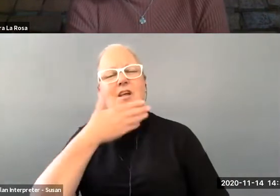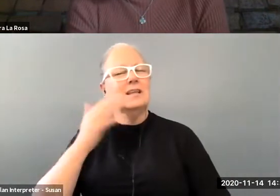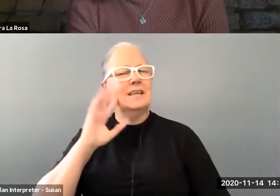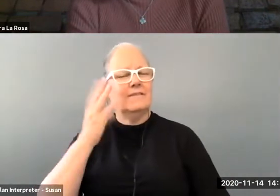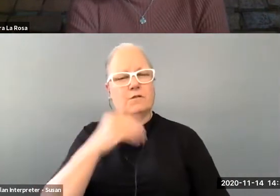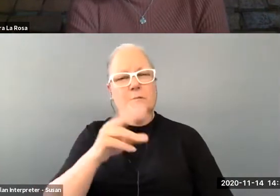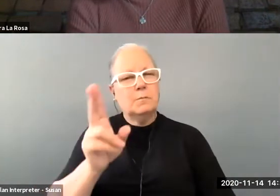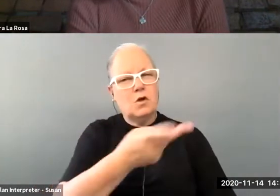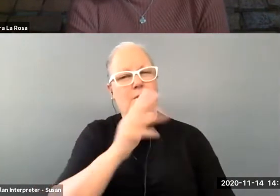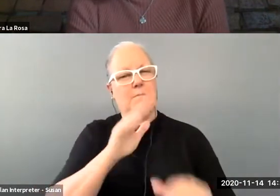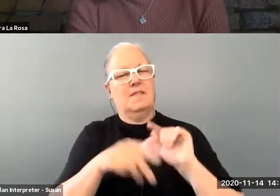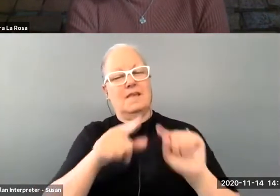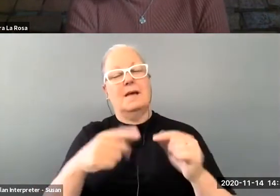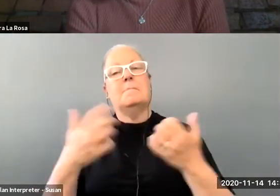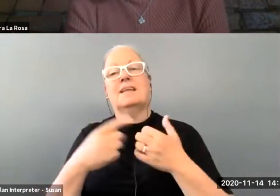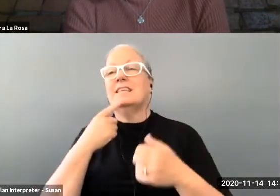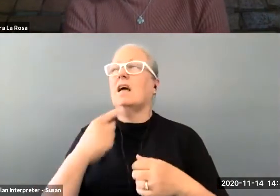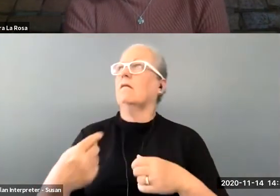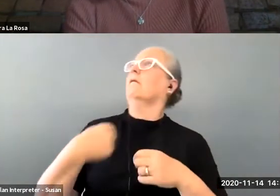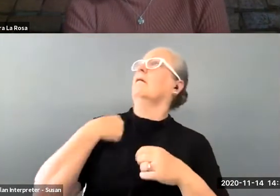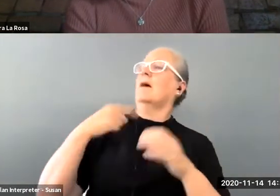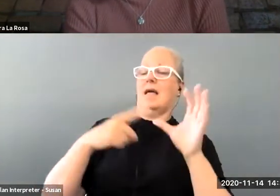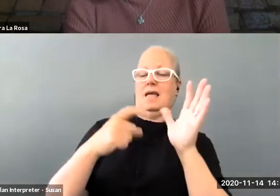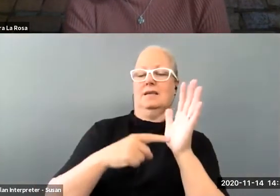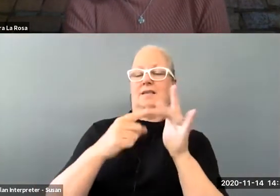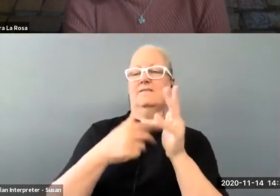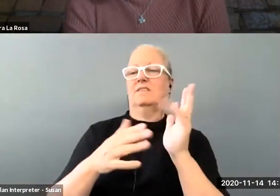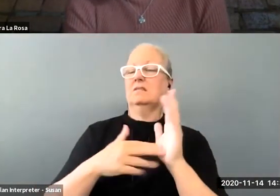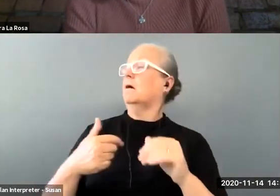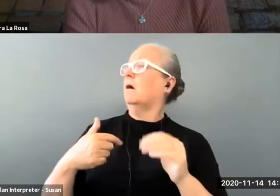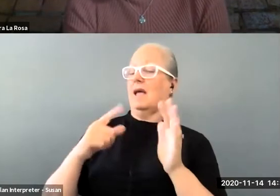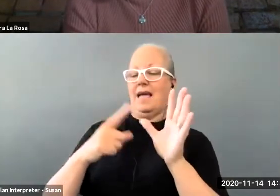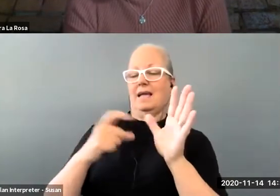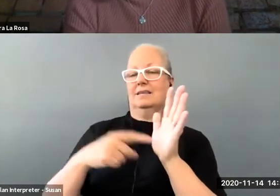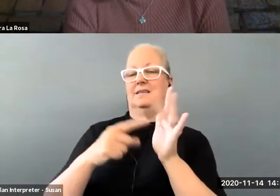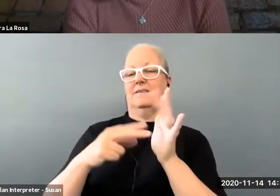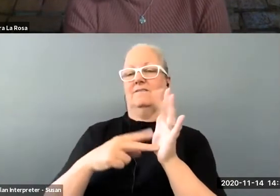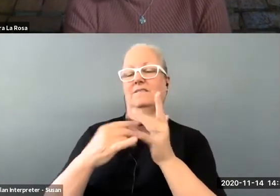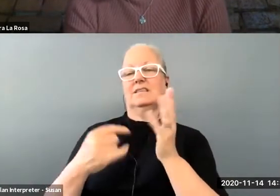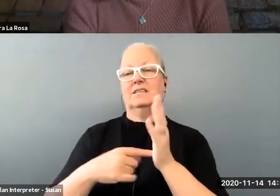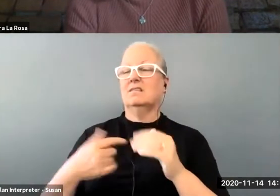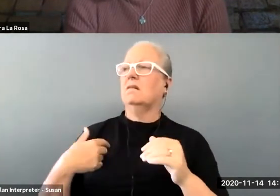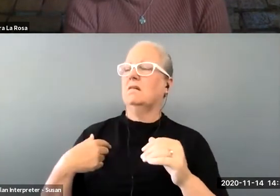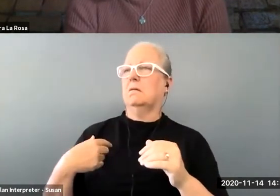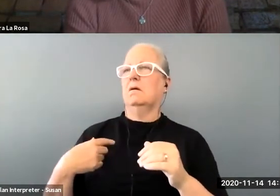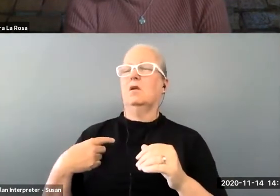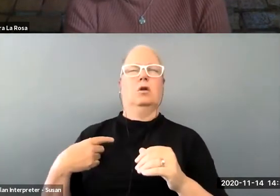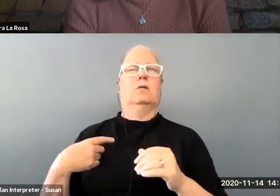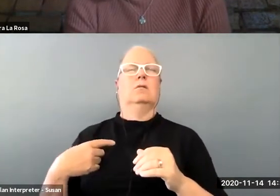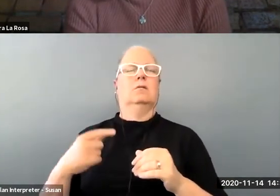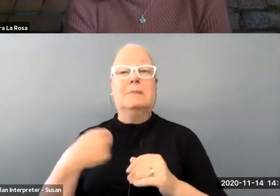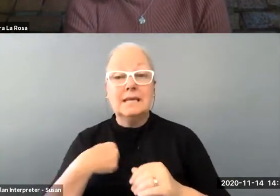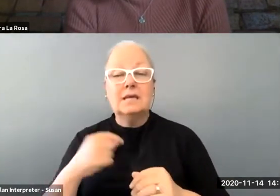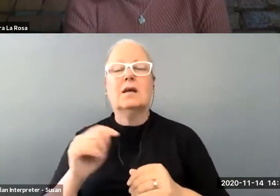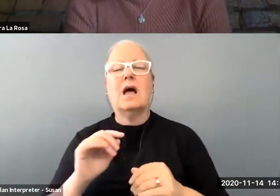know, oftentimes people will say, oh, you're an activist, or what you do is activism. And I kind of feel like I get a bit, oh no, that's not, you know what I